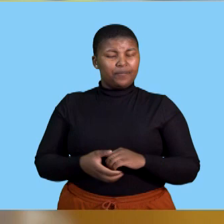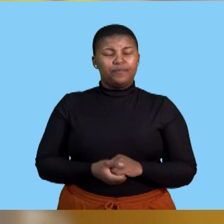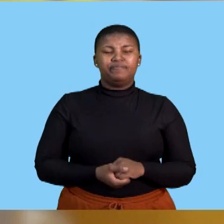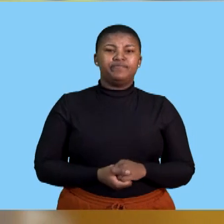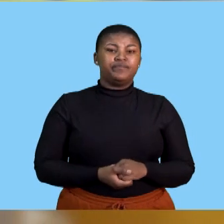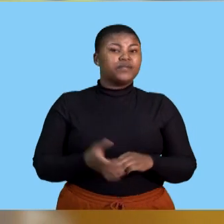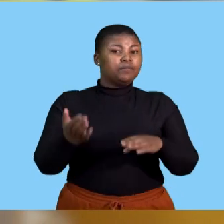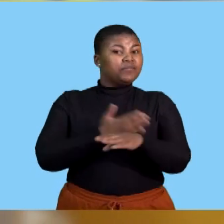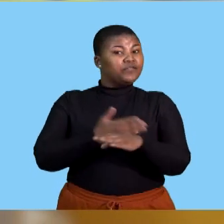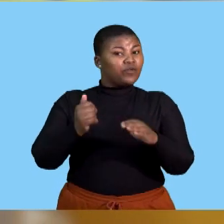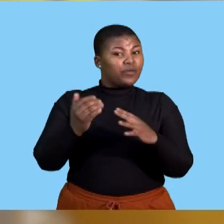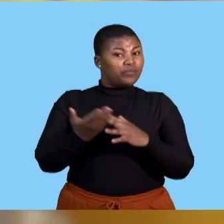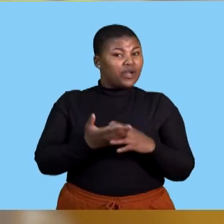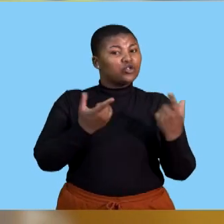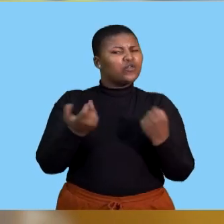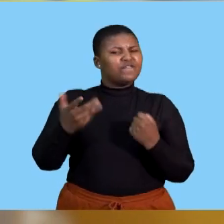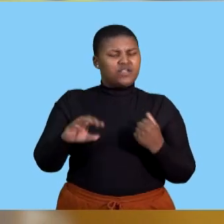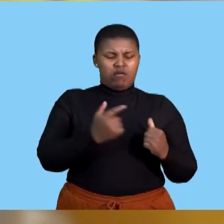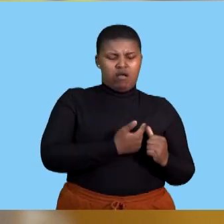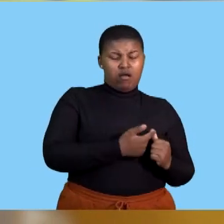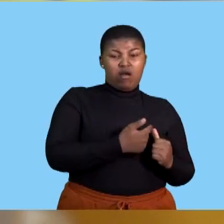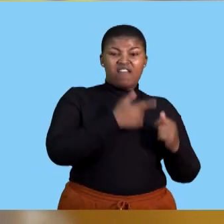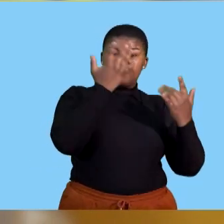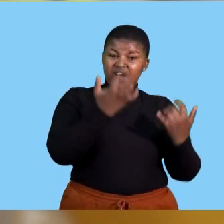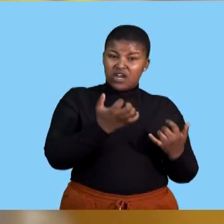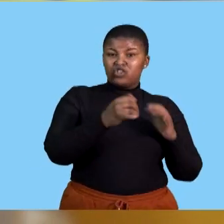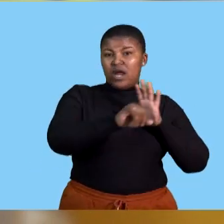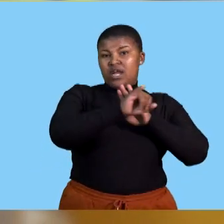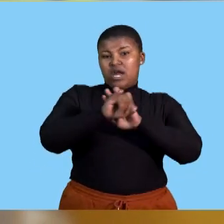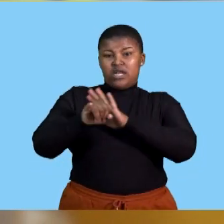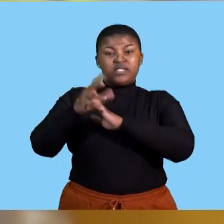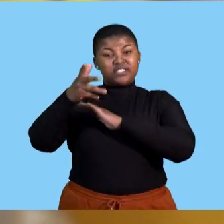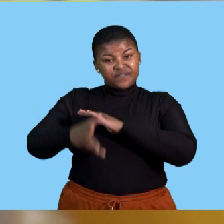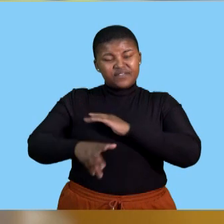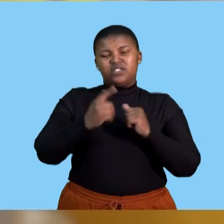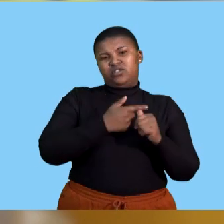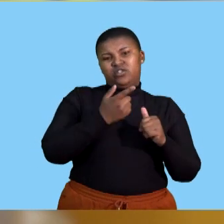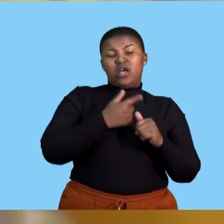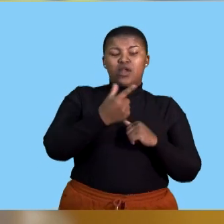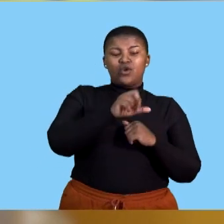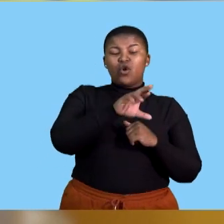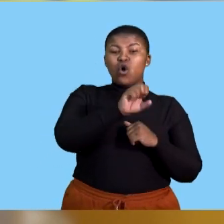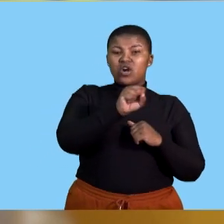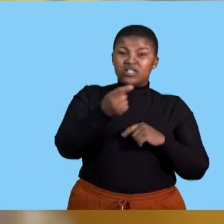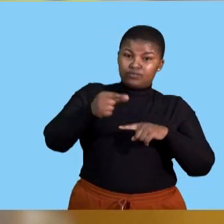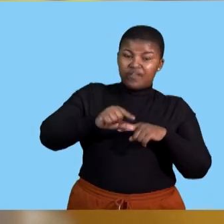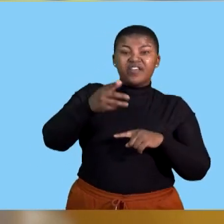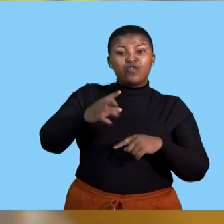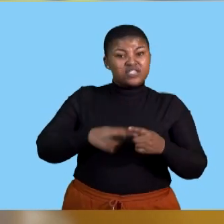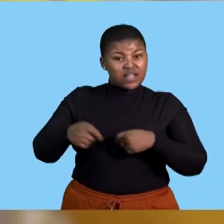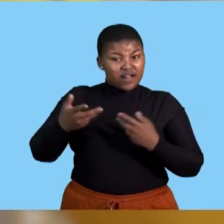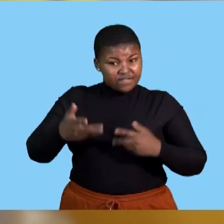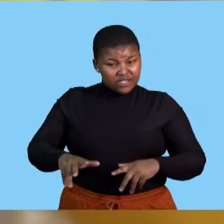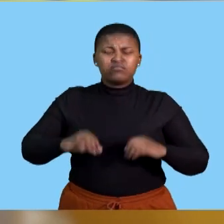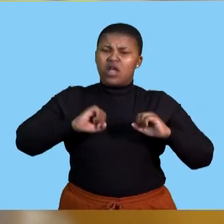Welcome back, dear learners. Before the ad break, we did calculate financial indicators and we calculated the gross profit on